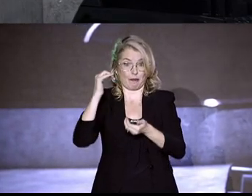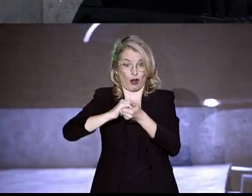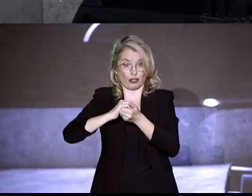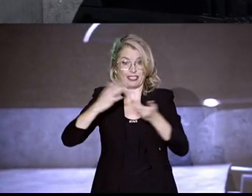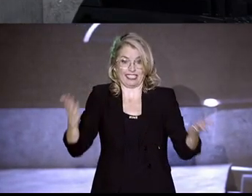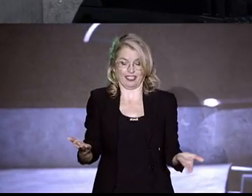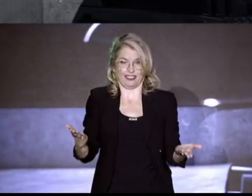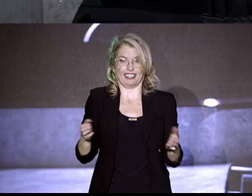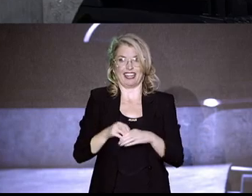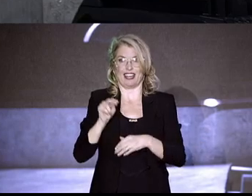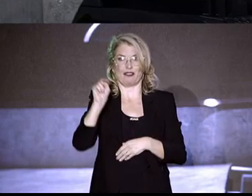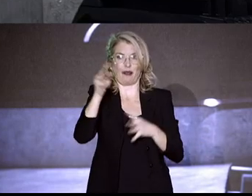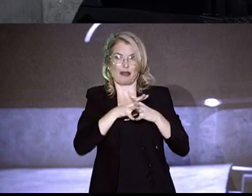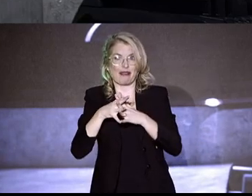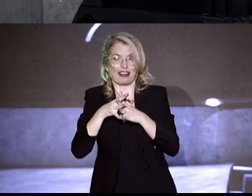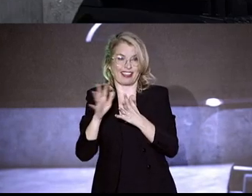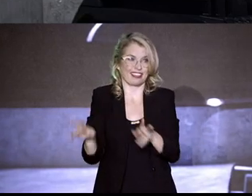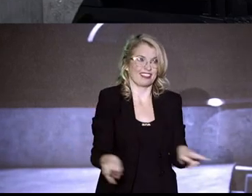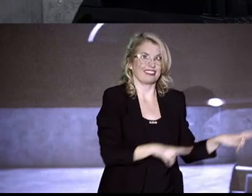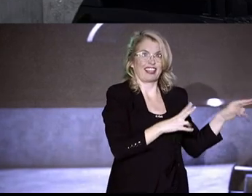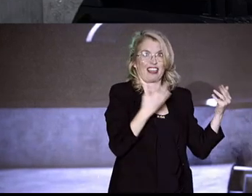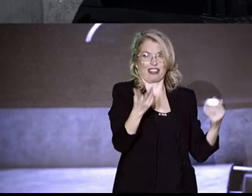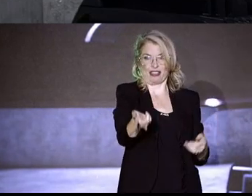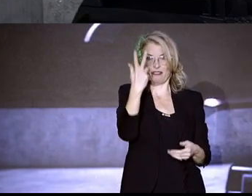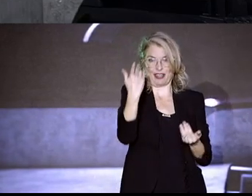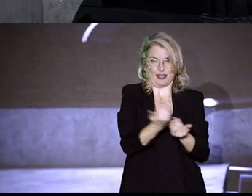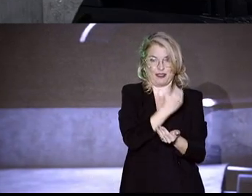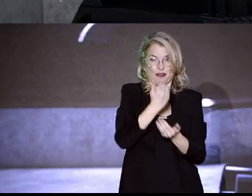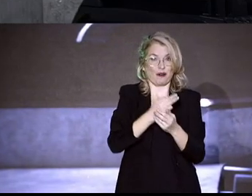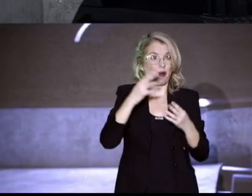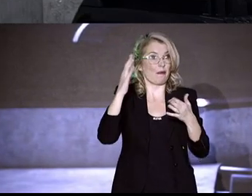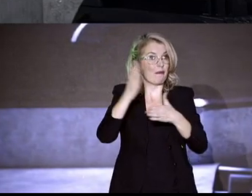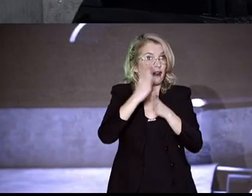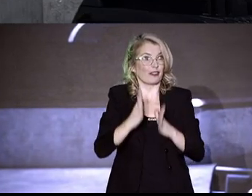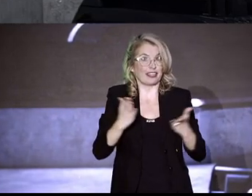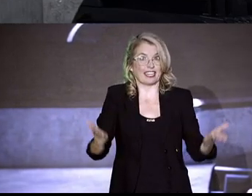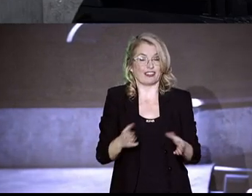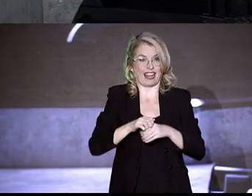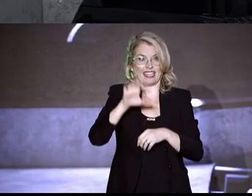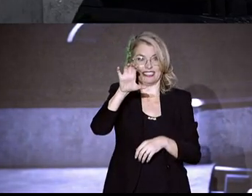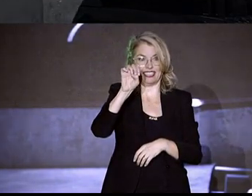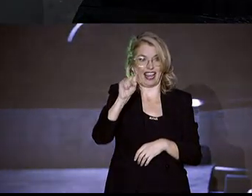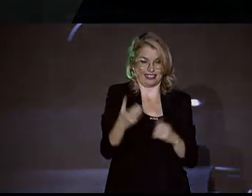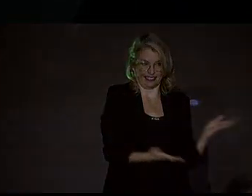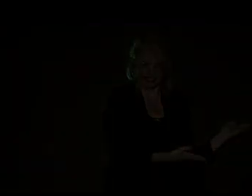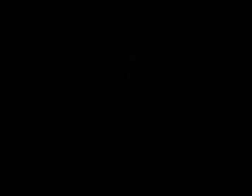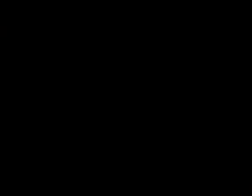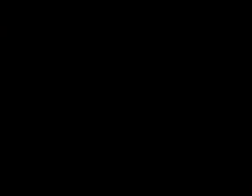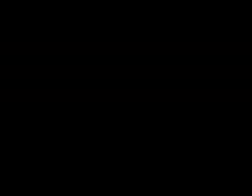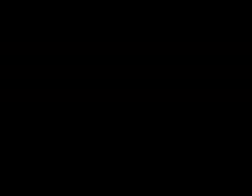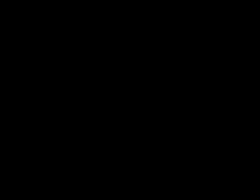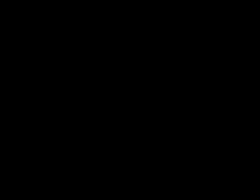America. Let's take a look at 3 new partners we're introducing here at CES.